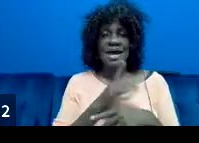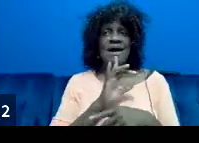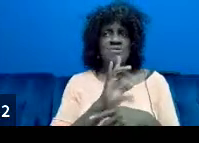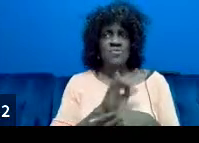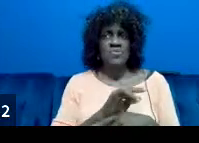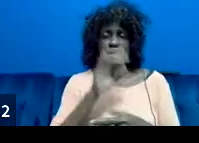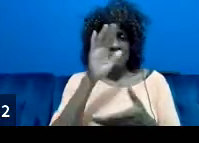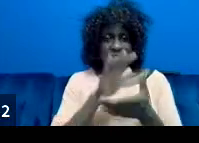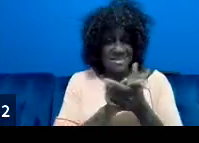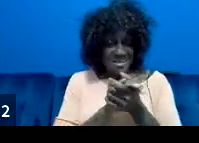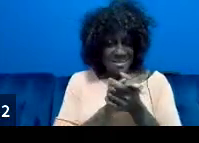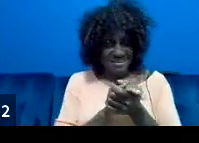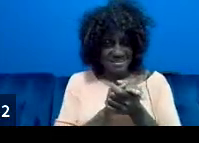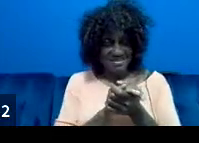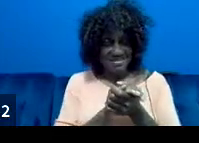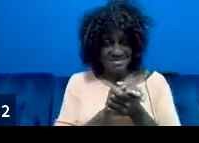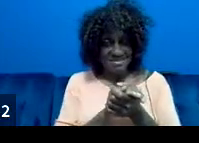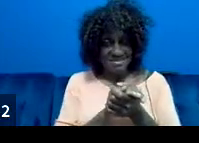believe that this